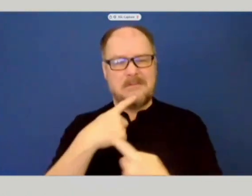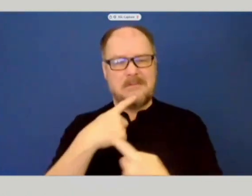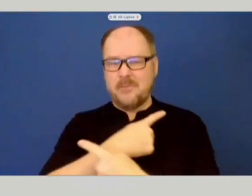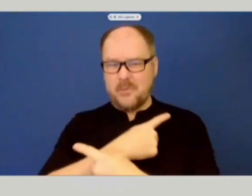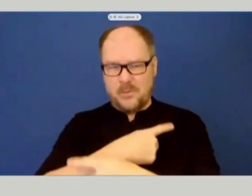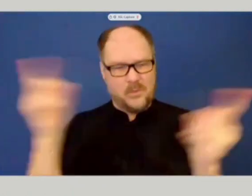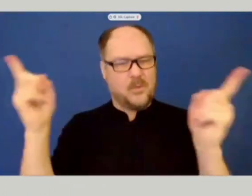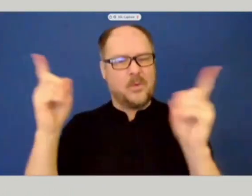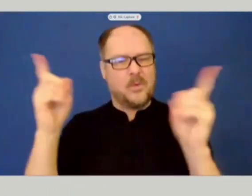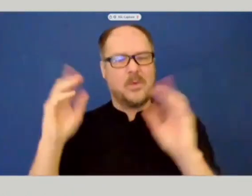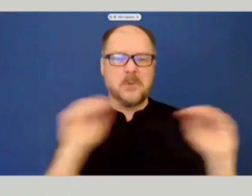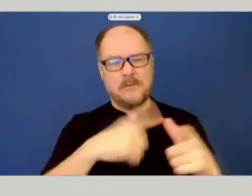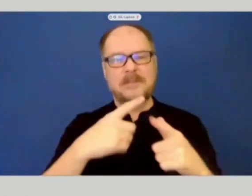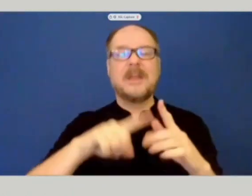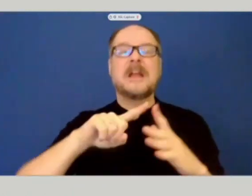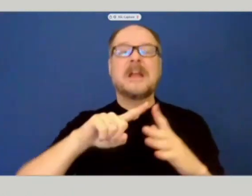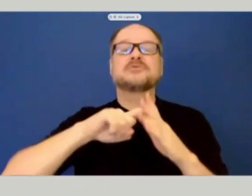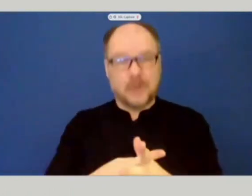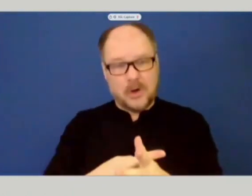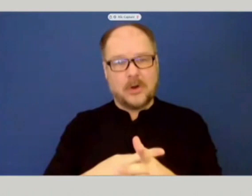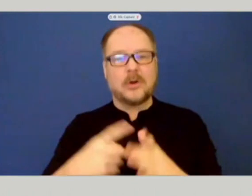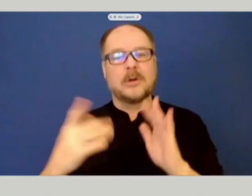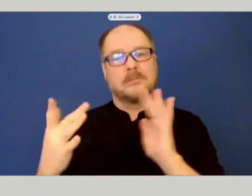start making these response plans.